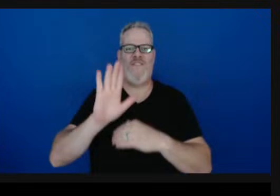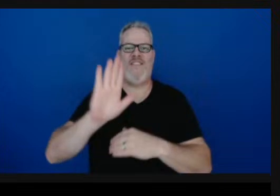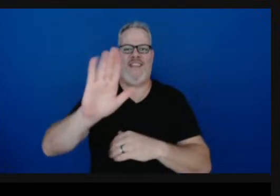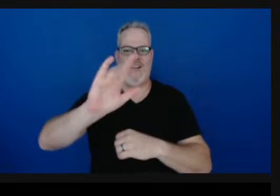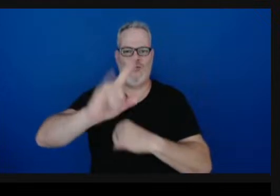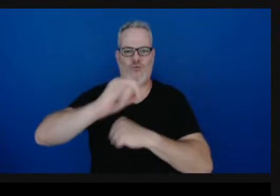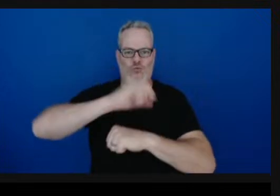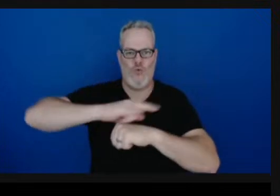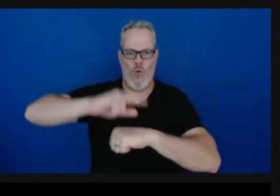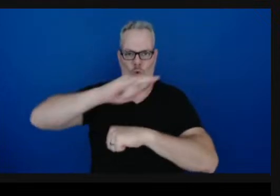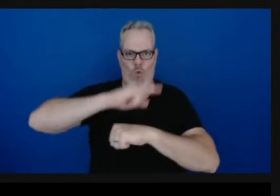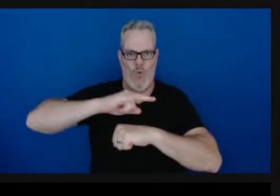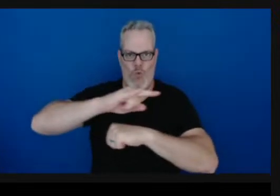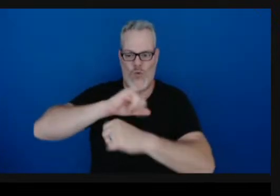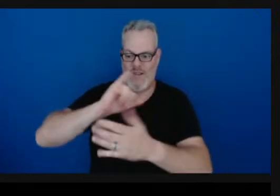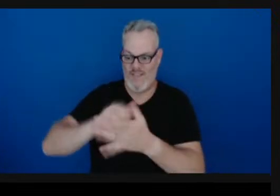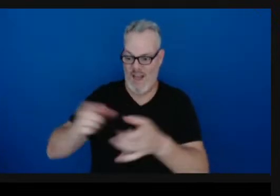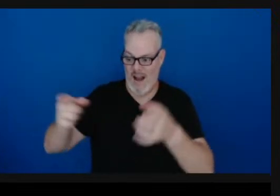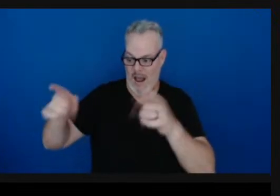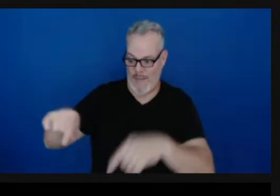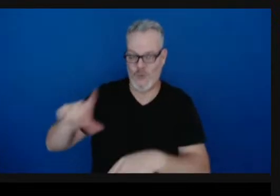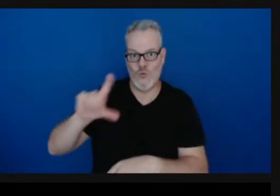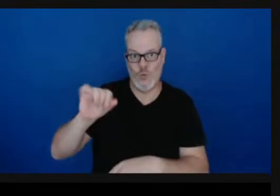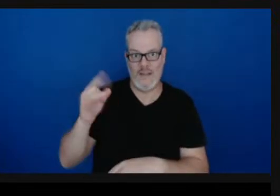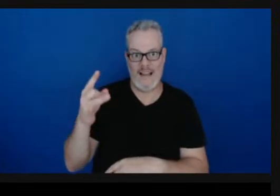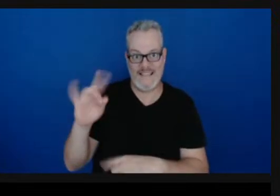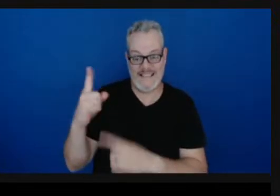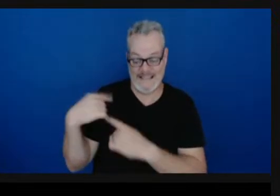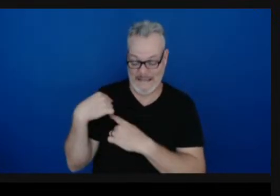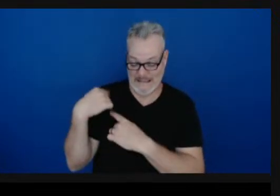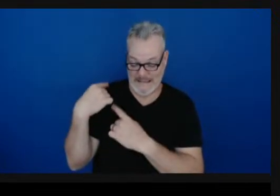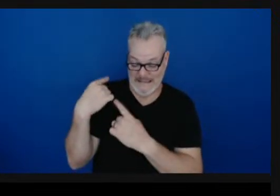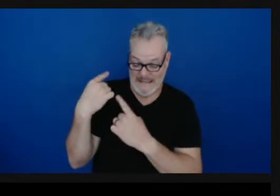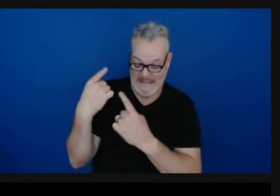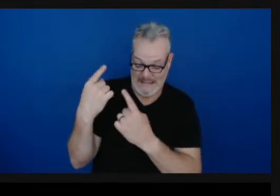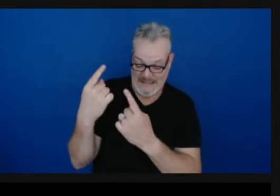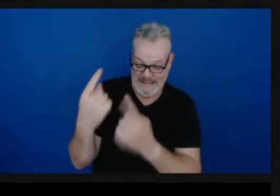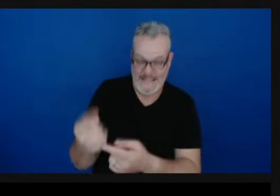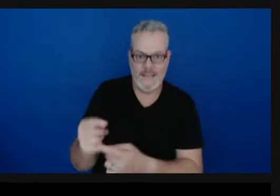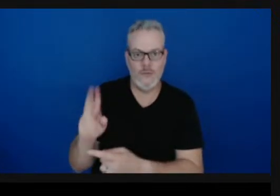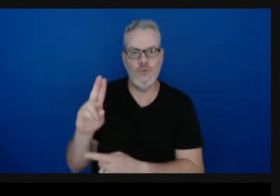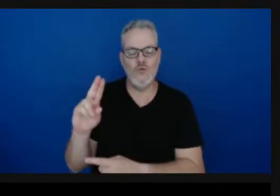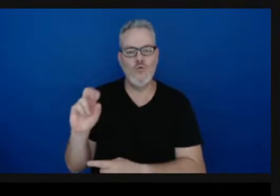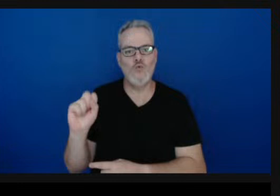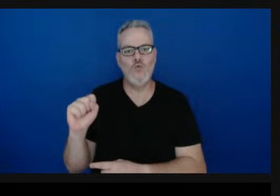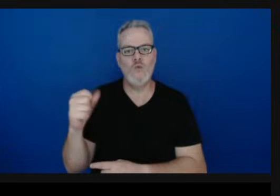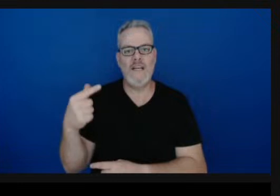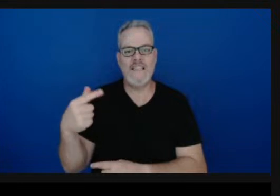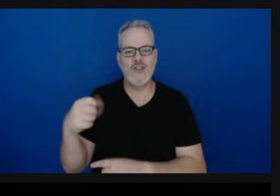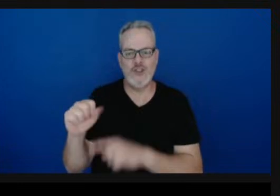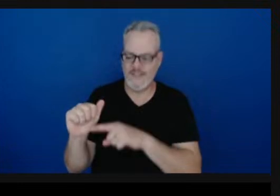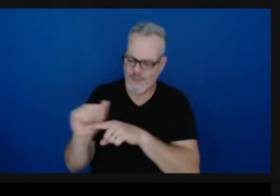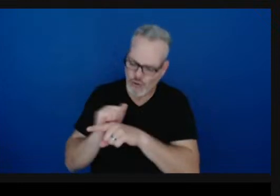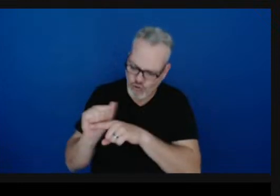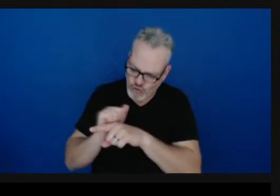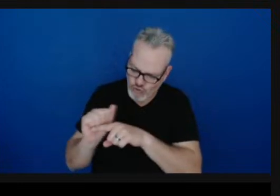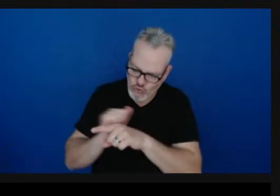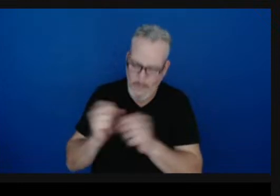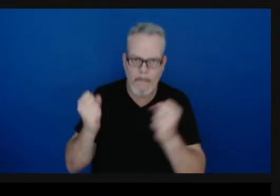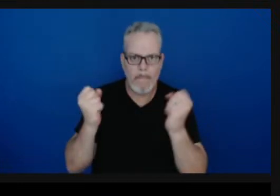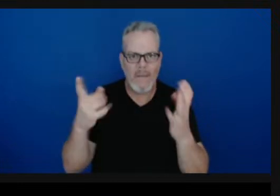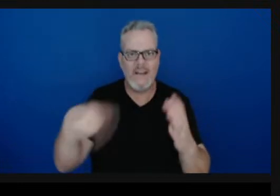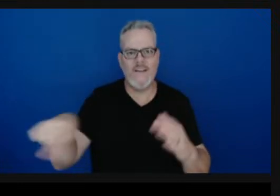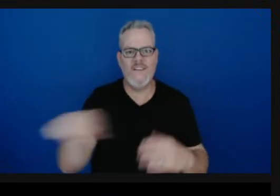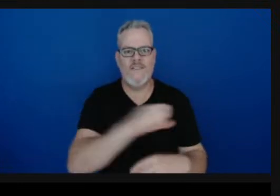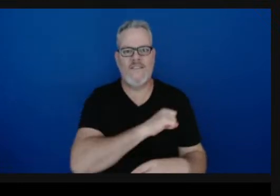2018. And since then, the USGS has trained many of the staff that work here in drone operations as well. So they do